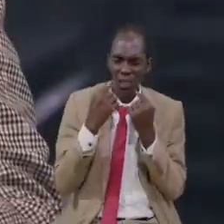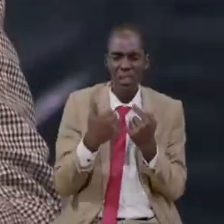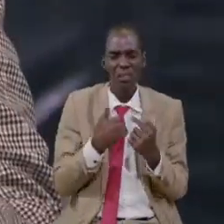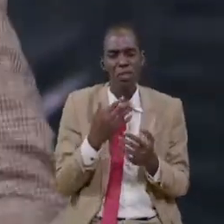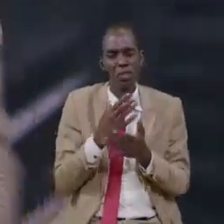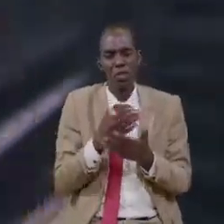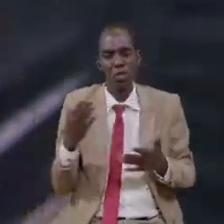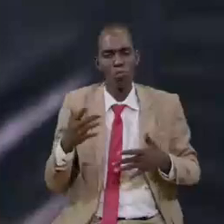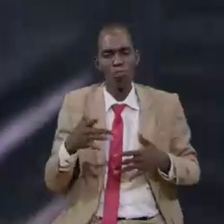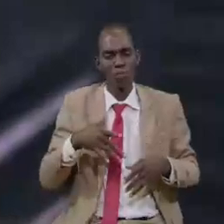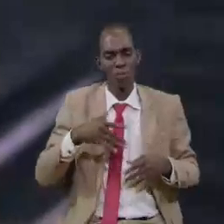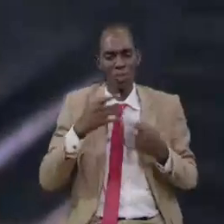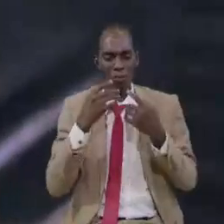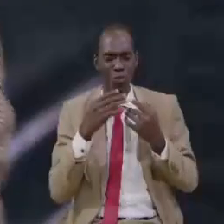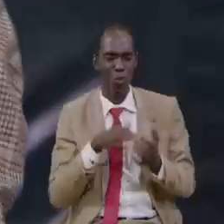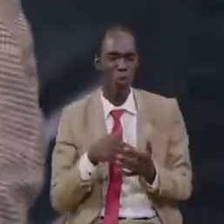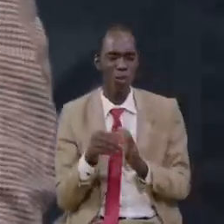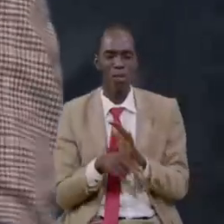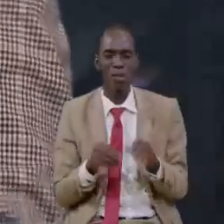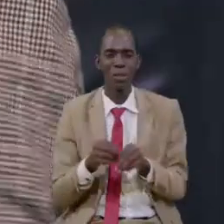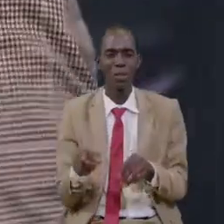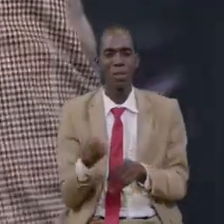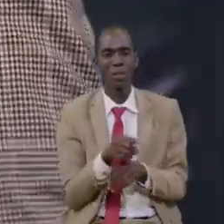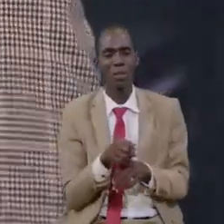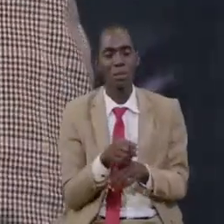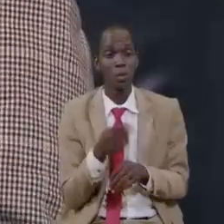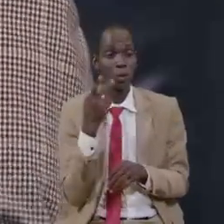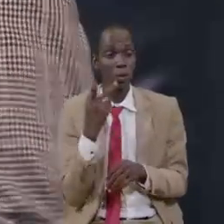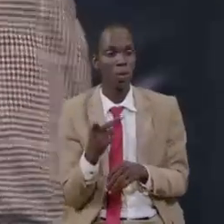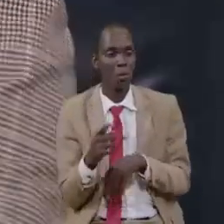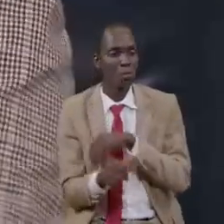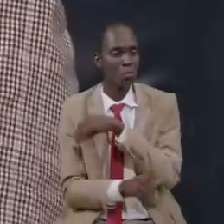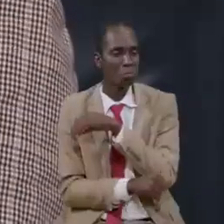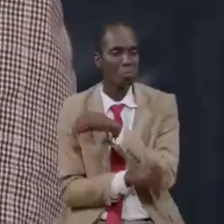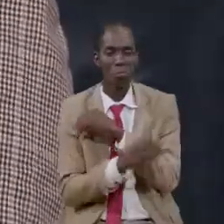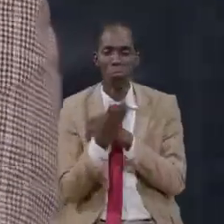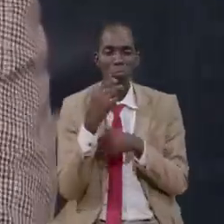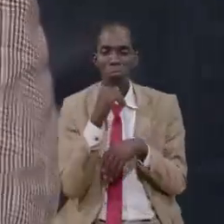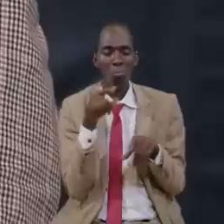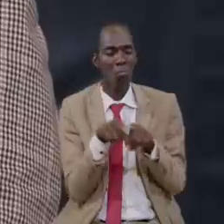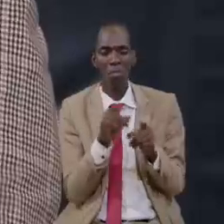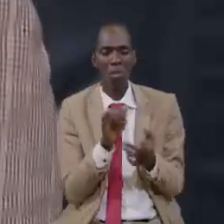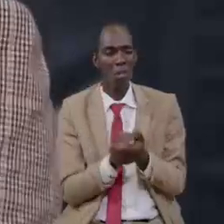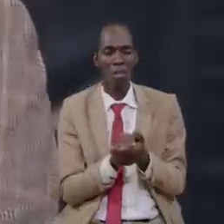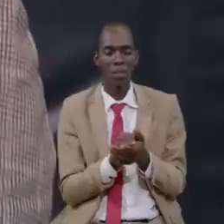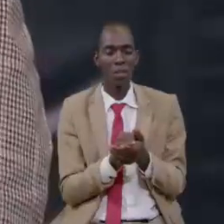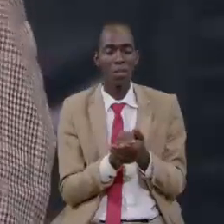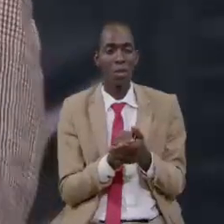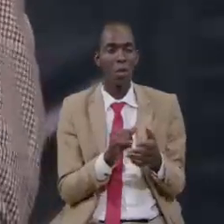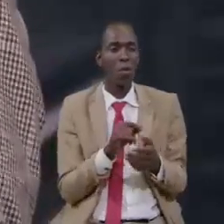today. Because you see, Abraham was not like that. Emotionally, well,